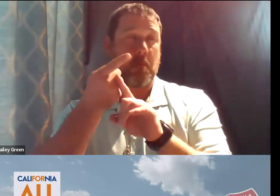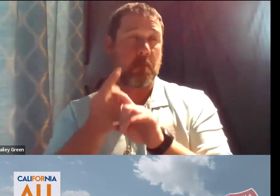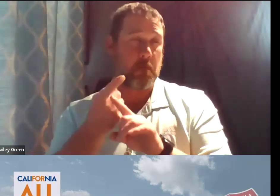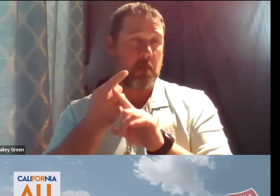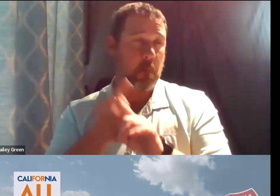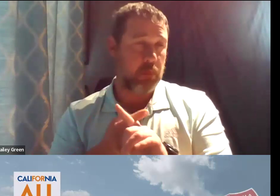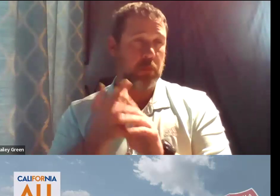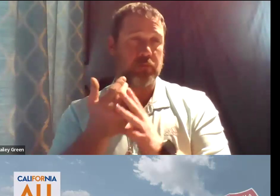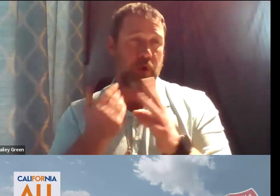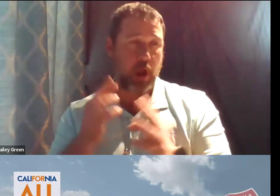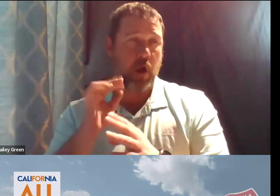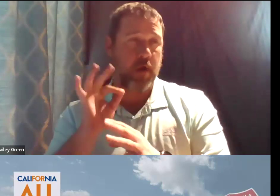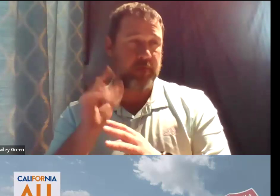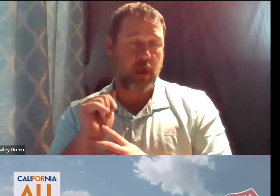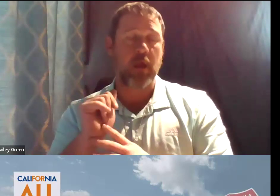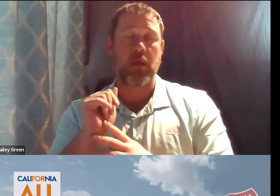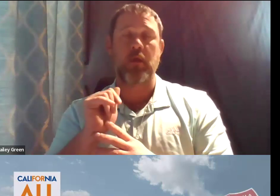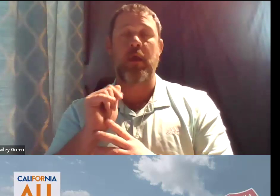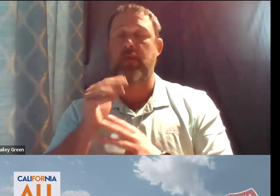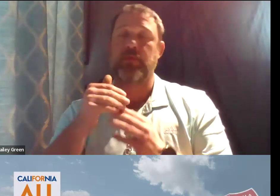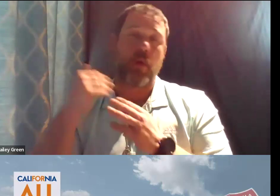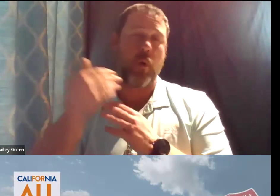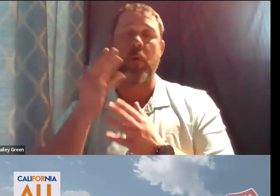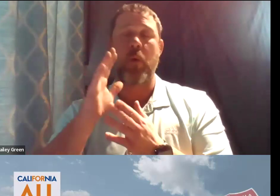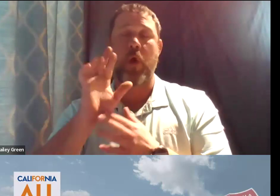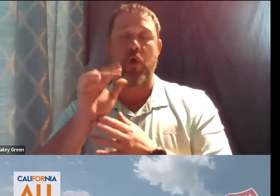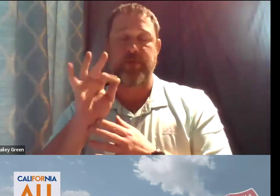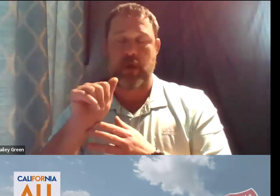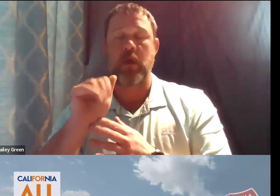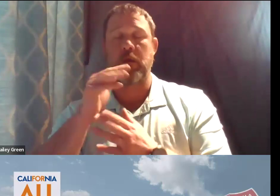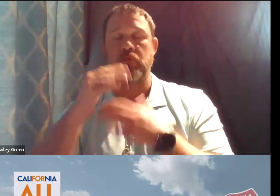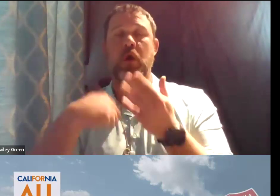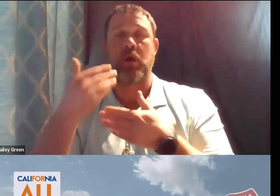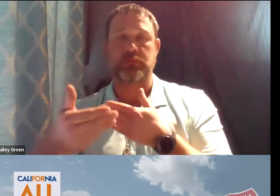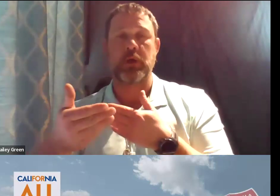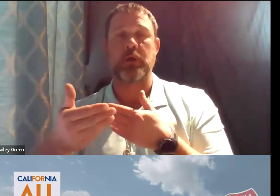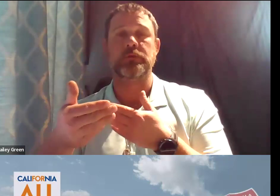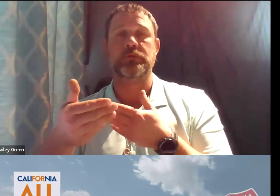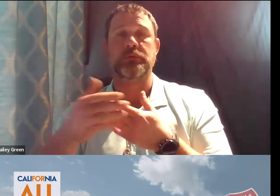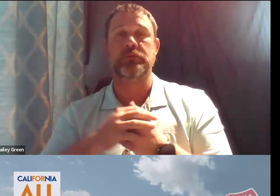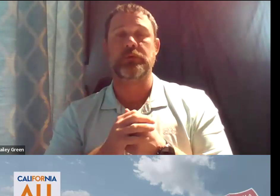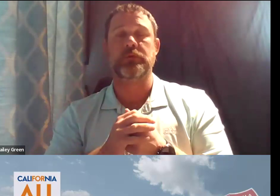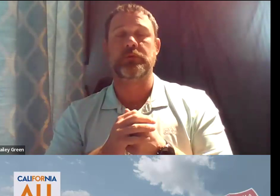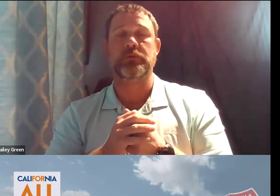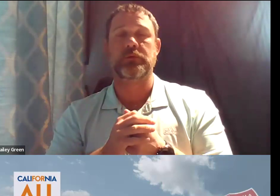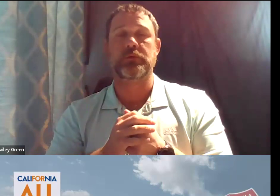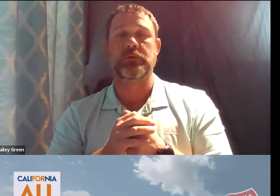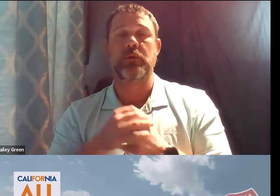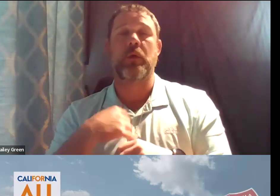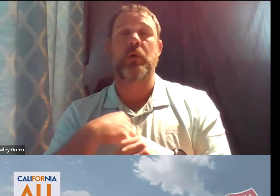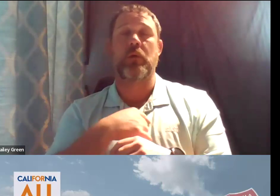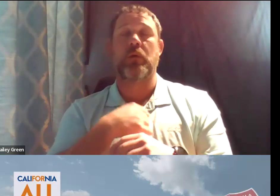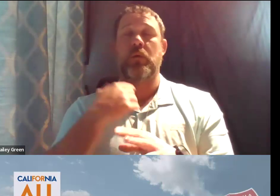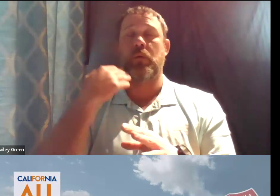the RFA and then during the entire RFA process. And so really, we